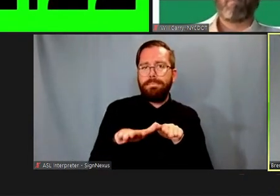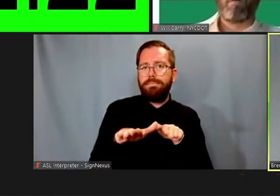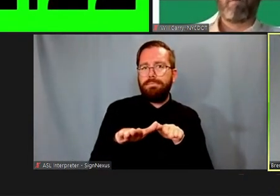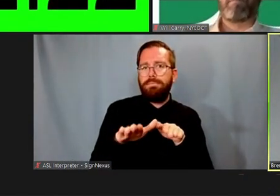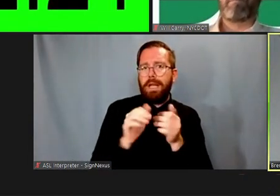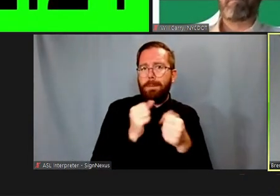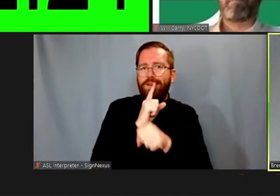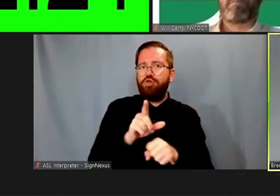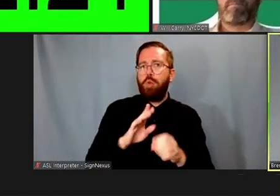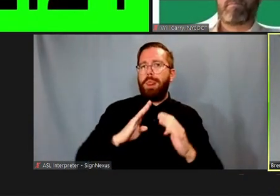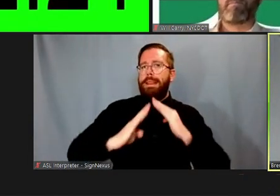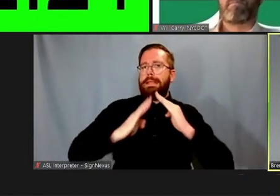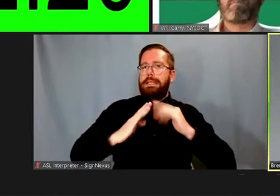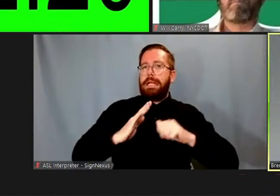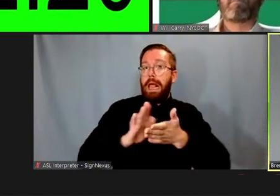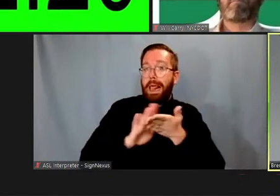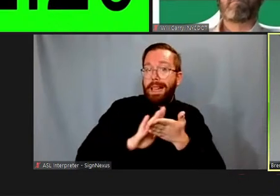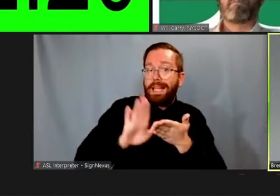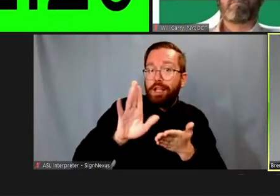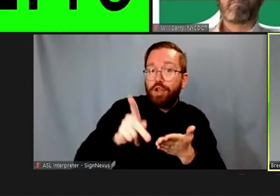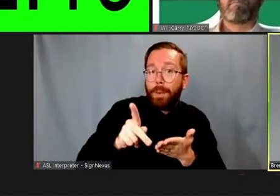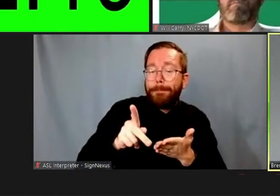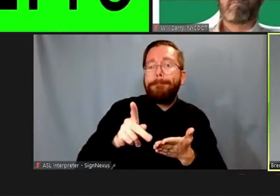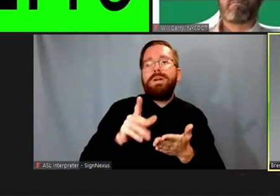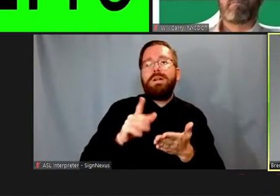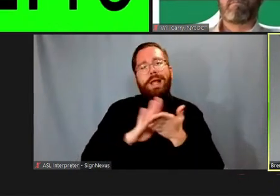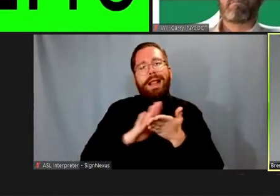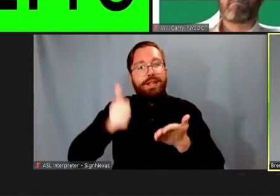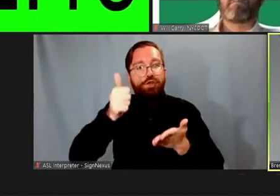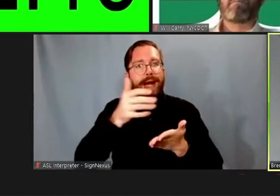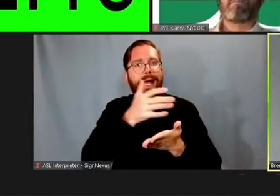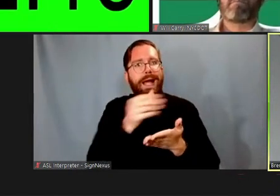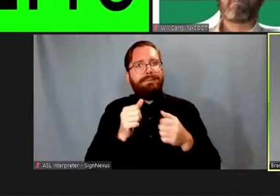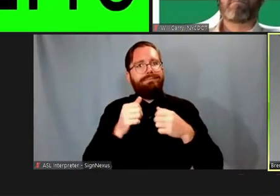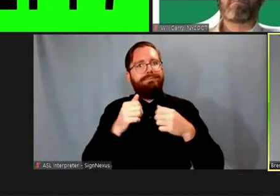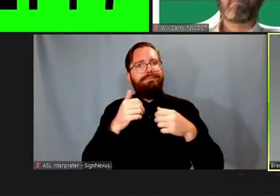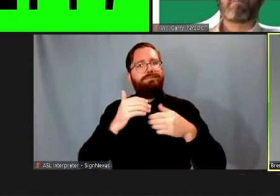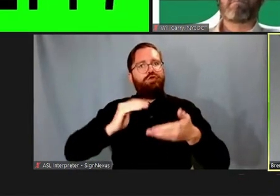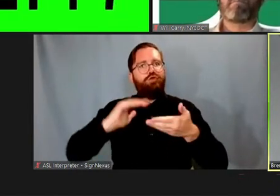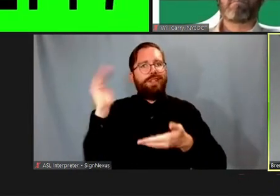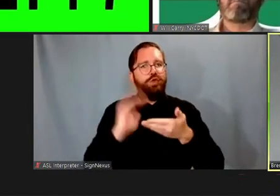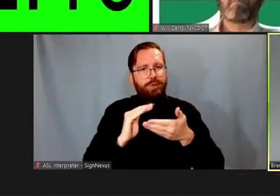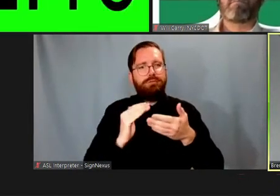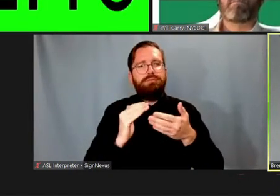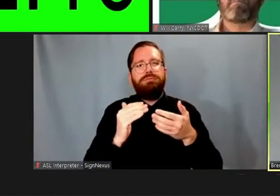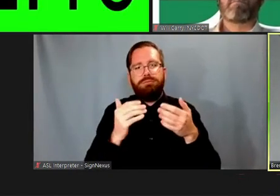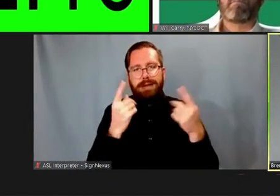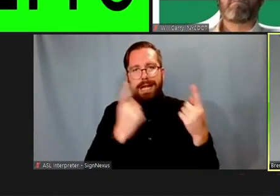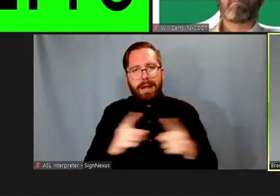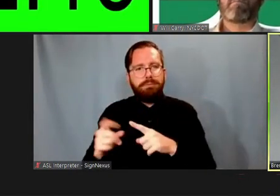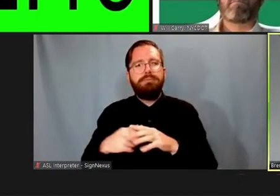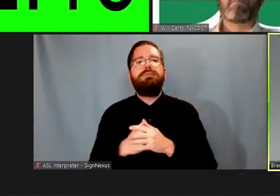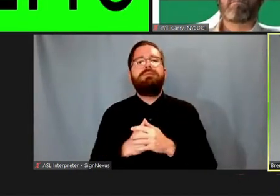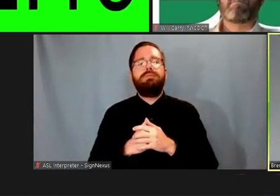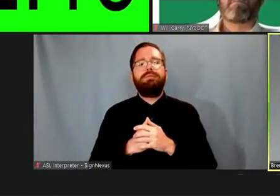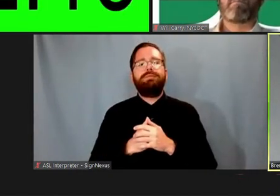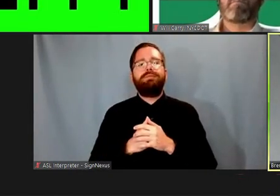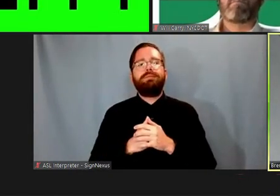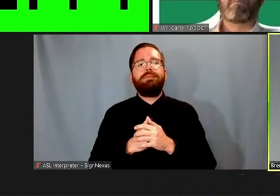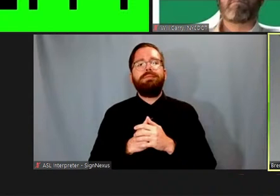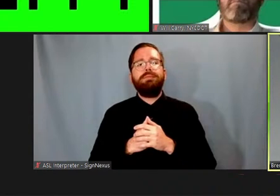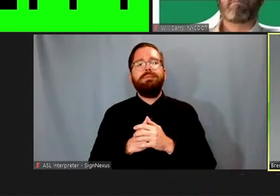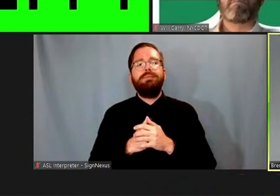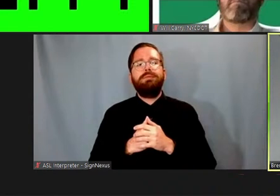equitable and should happen as soon as possible and with the fewest possible exceptions of course there should be four